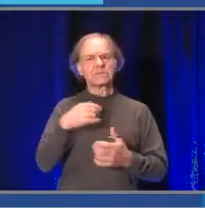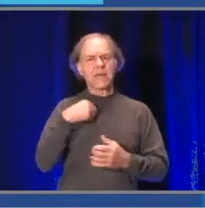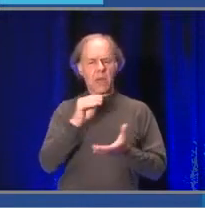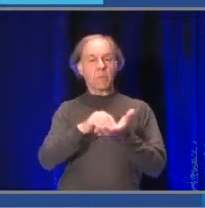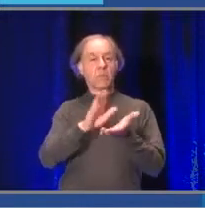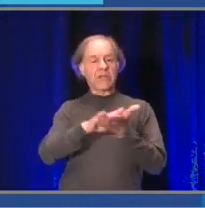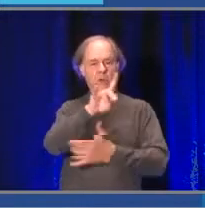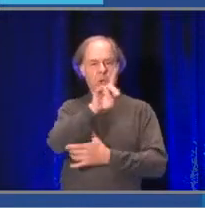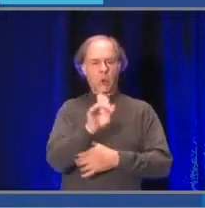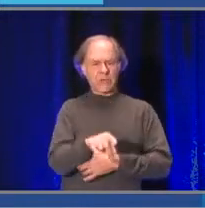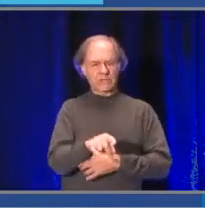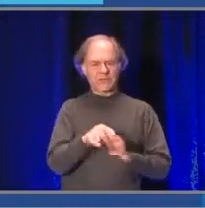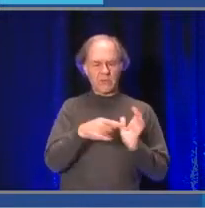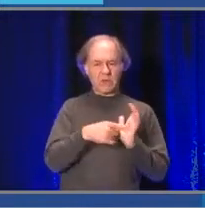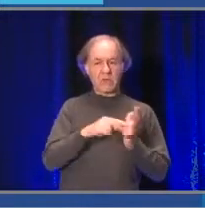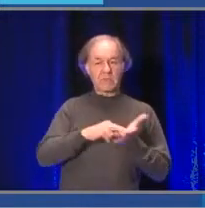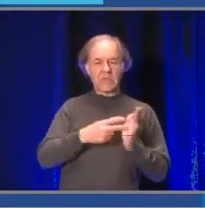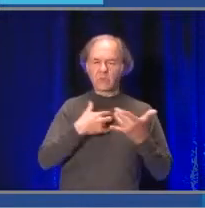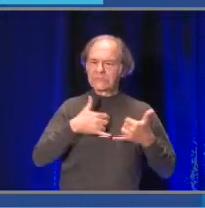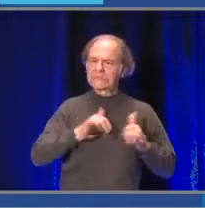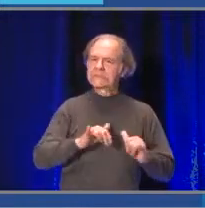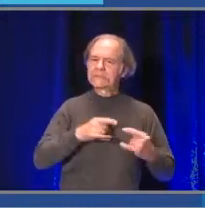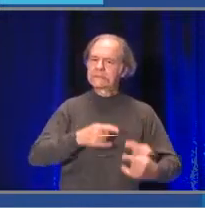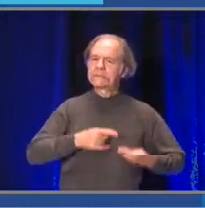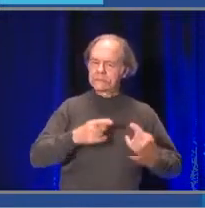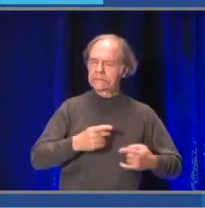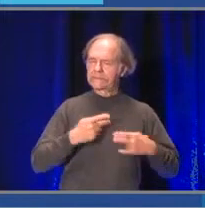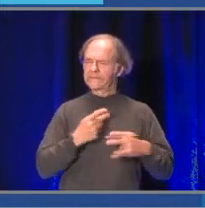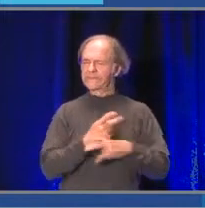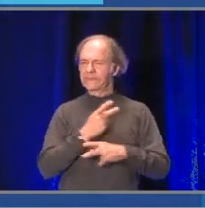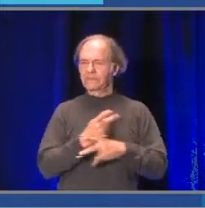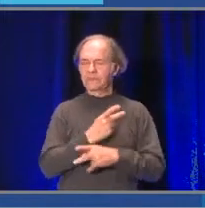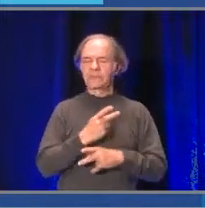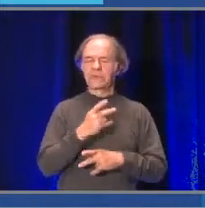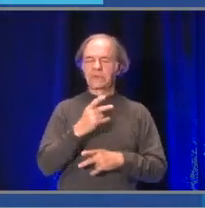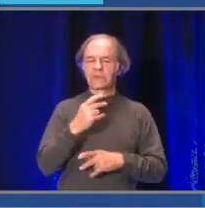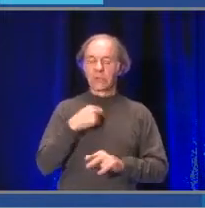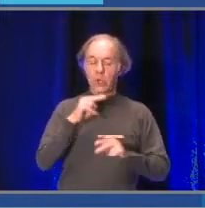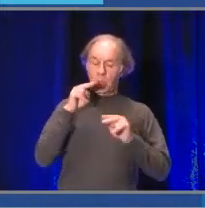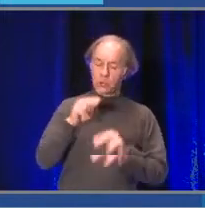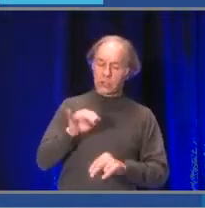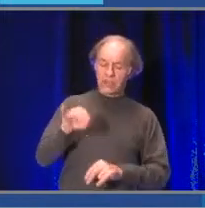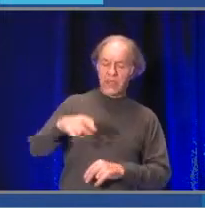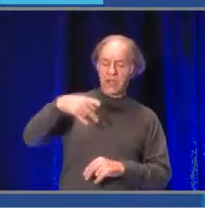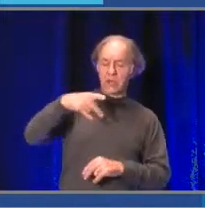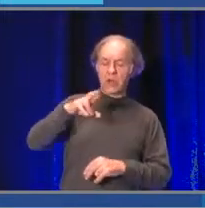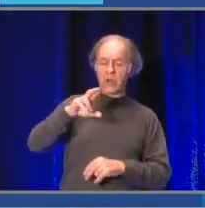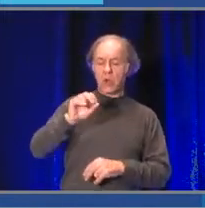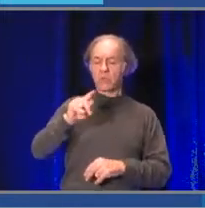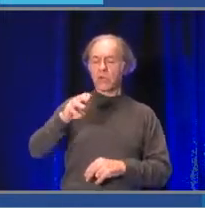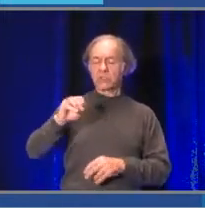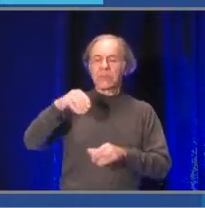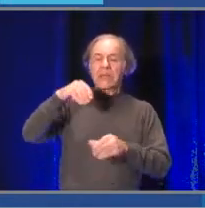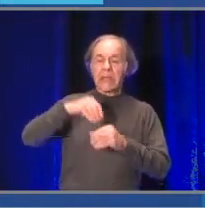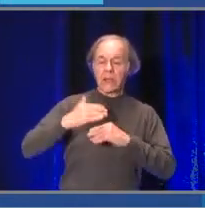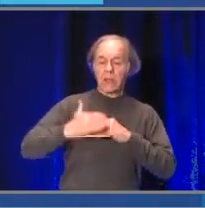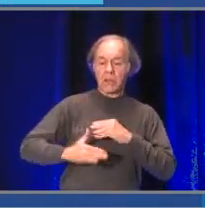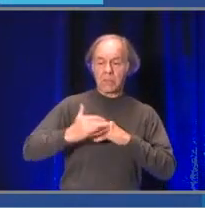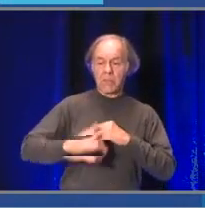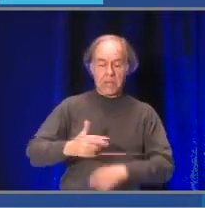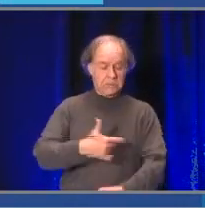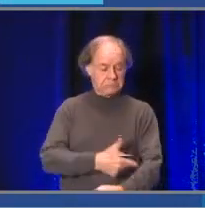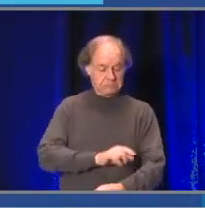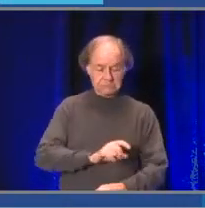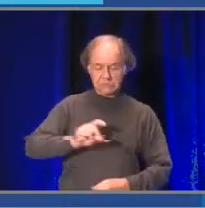mark, because we are still trying to figure out if, by looking at prostosomes circulating in the blood, we can capture